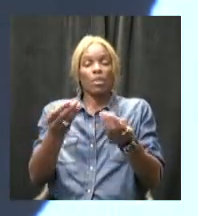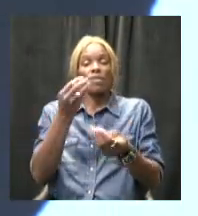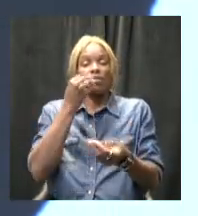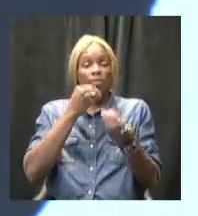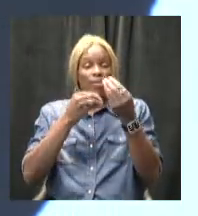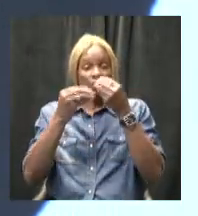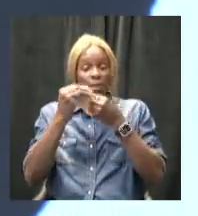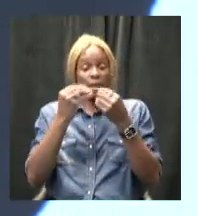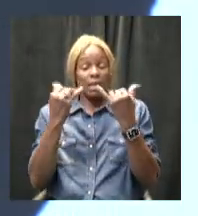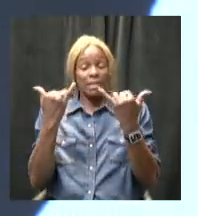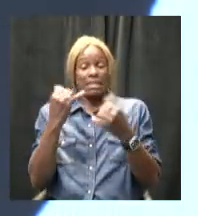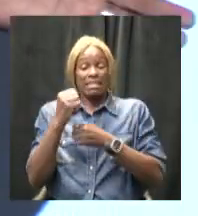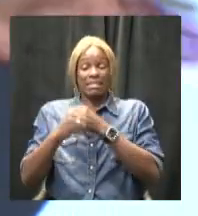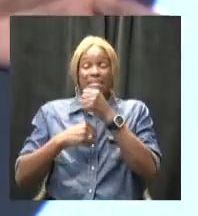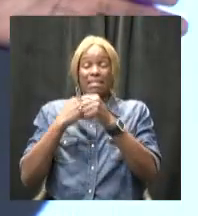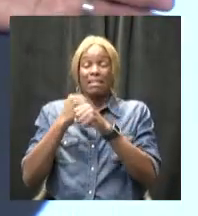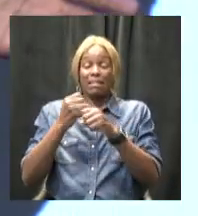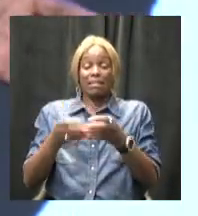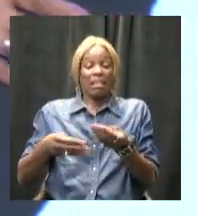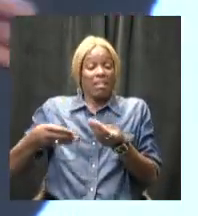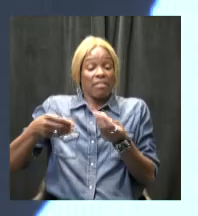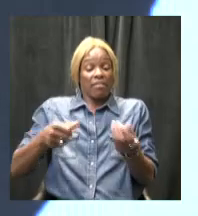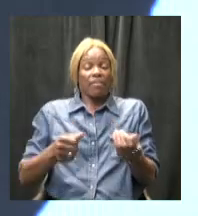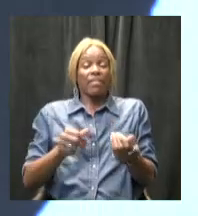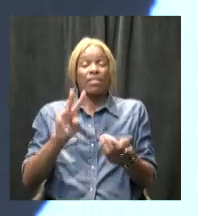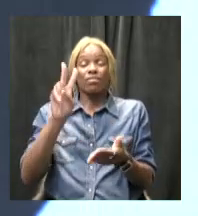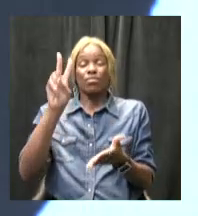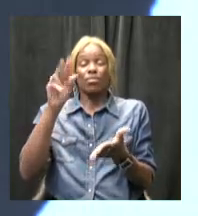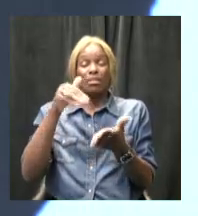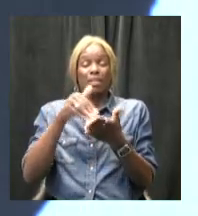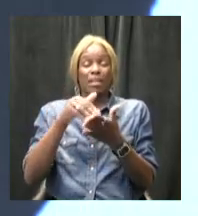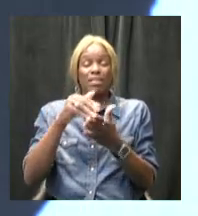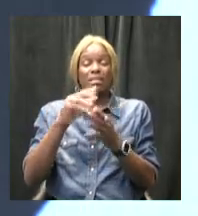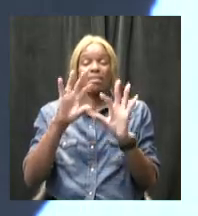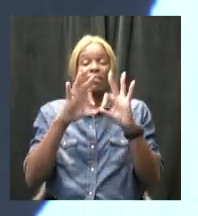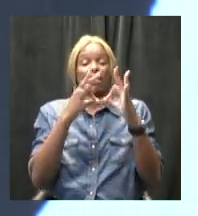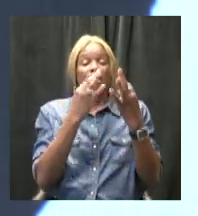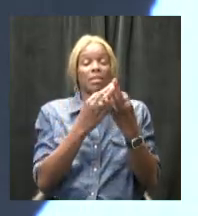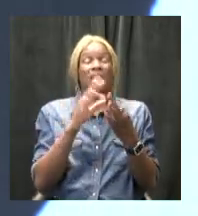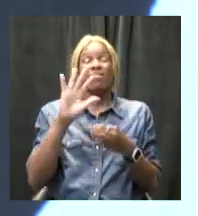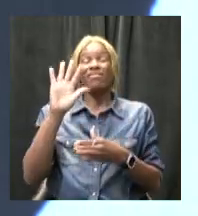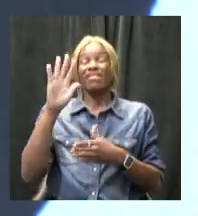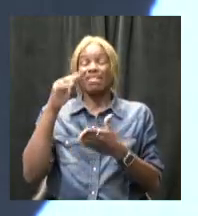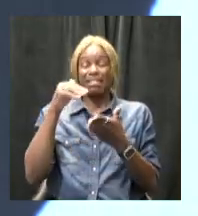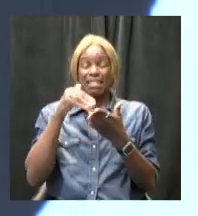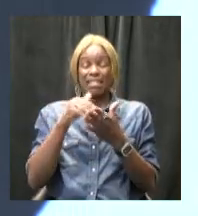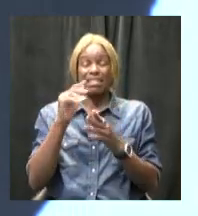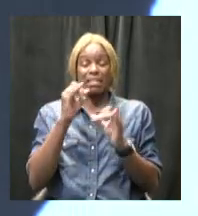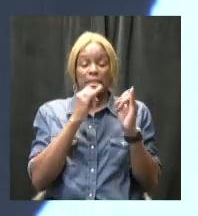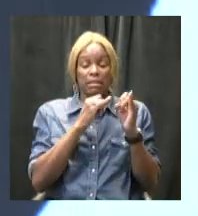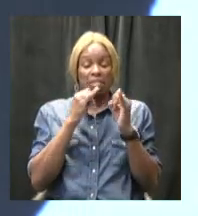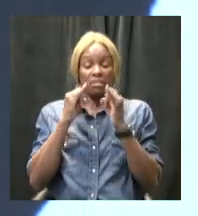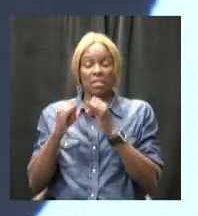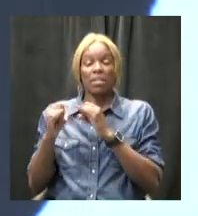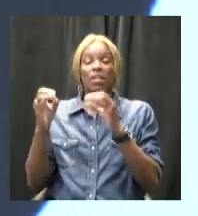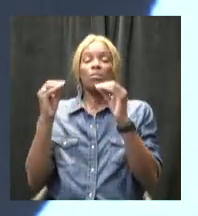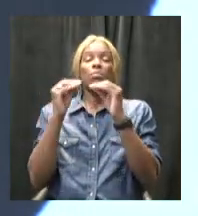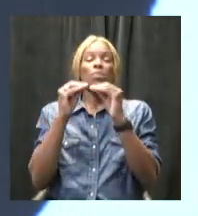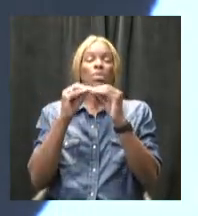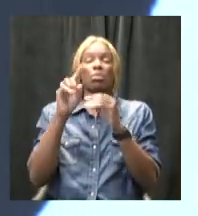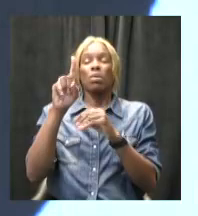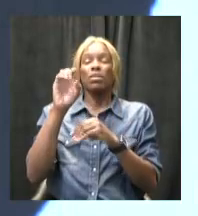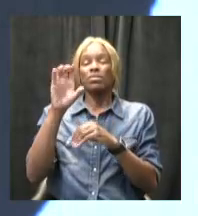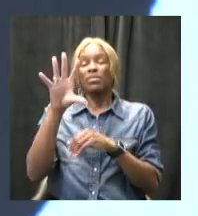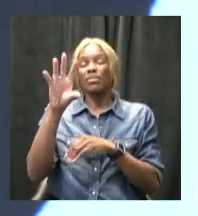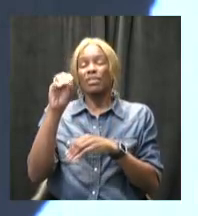far this year, they fed 2,000 families and 5,000 individuals, over 150,000 pounds